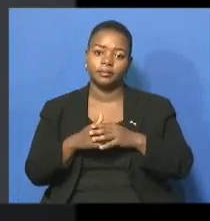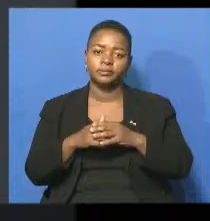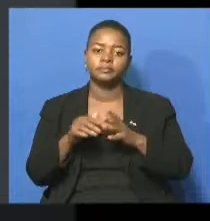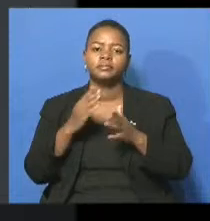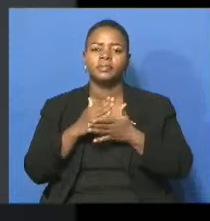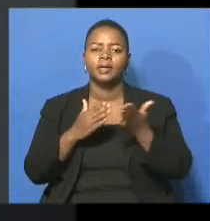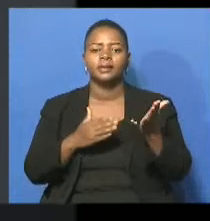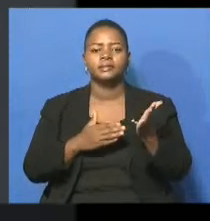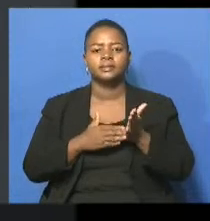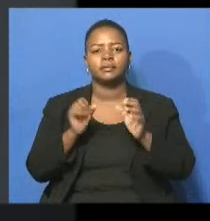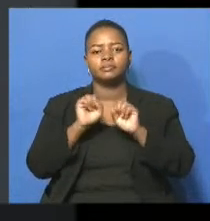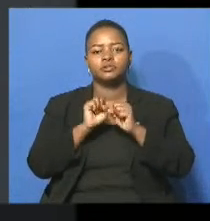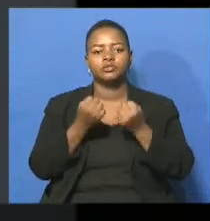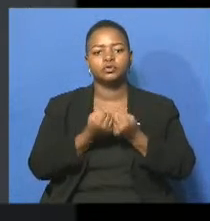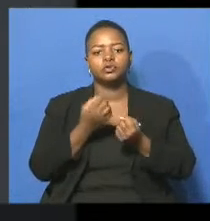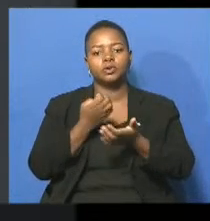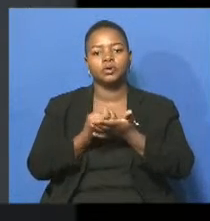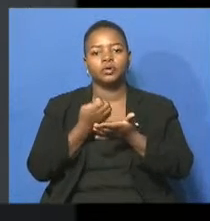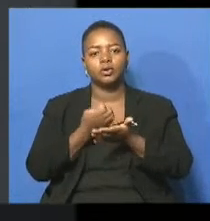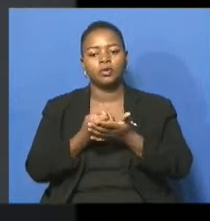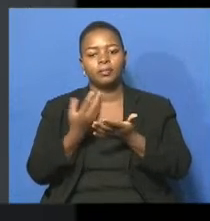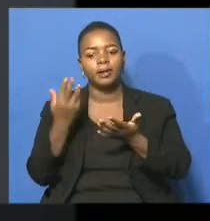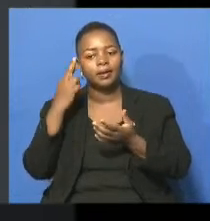demographic, and socio-economic factors.